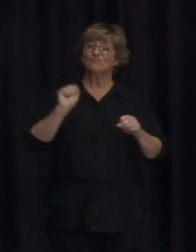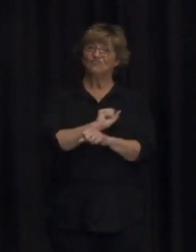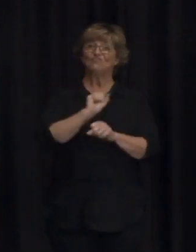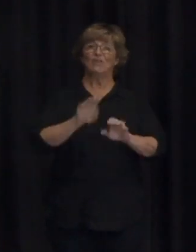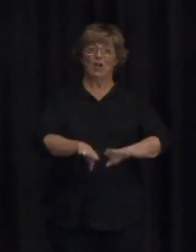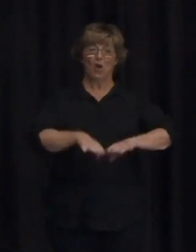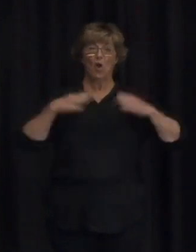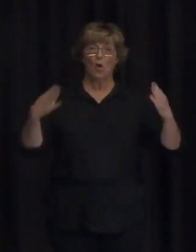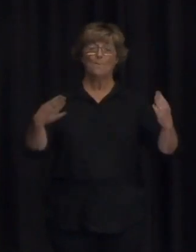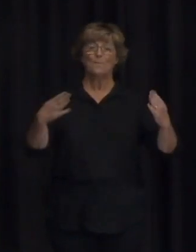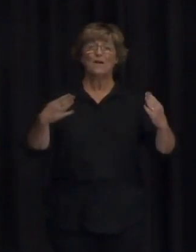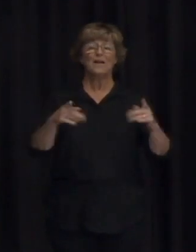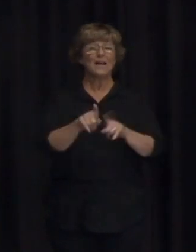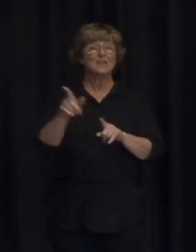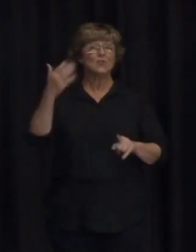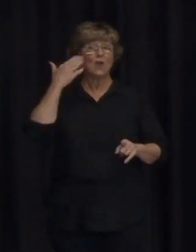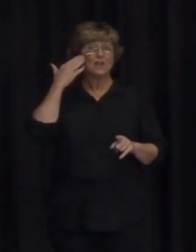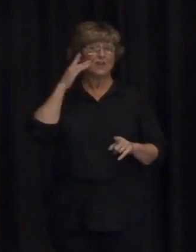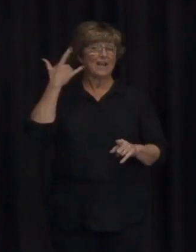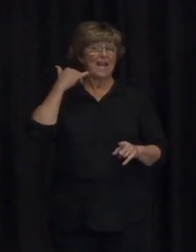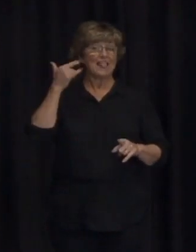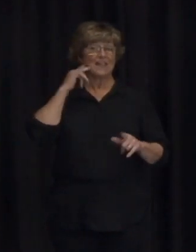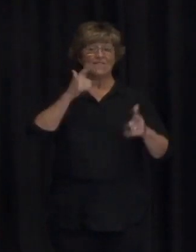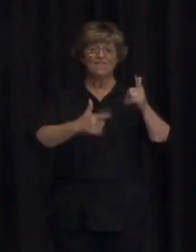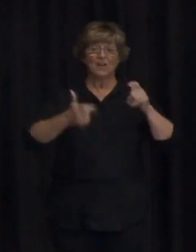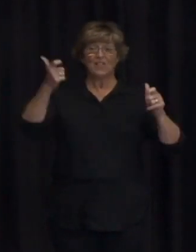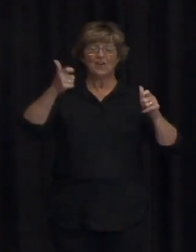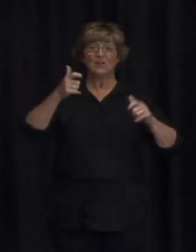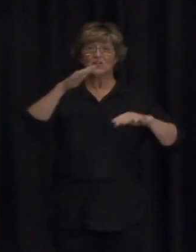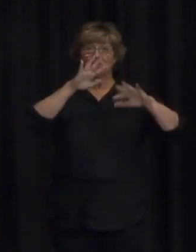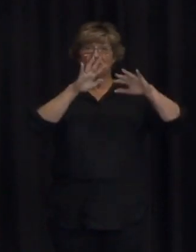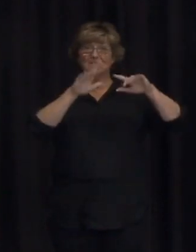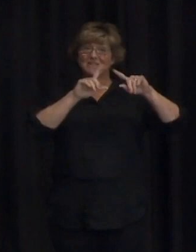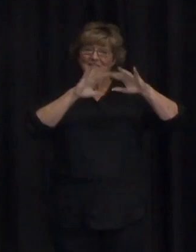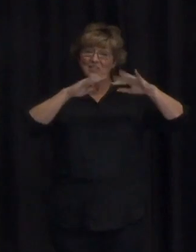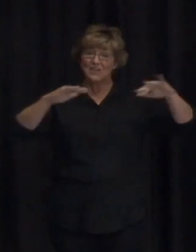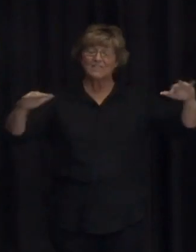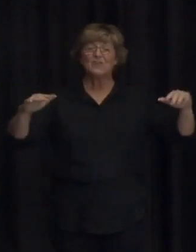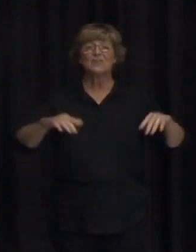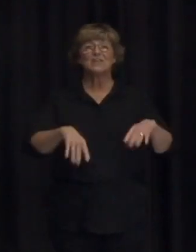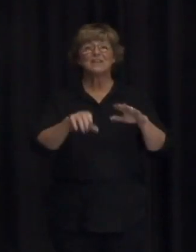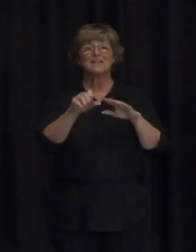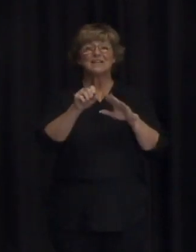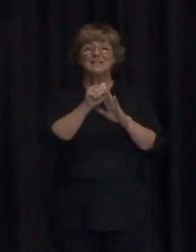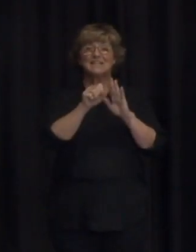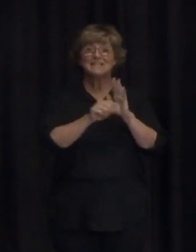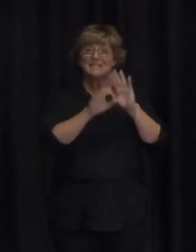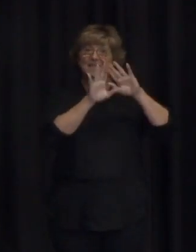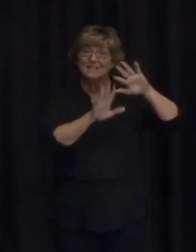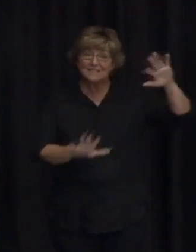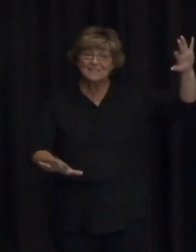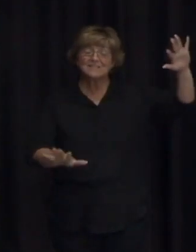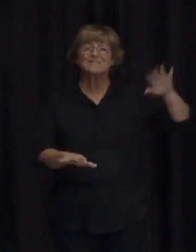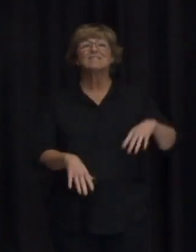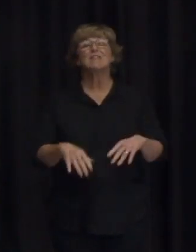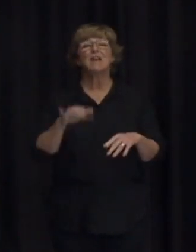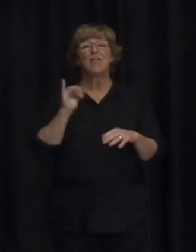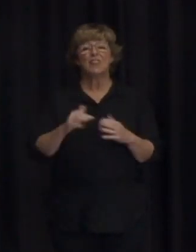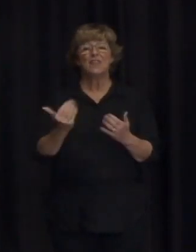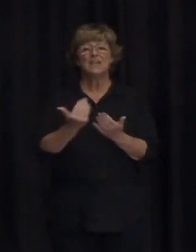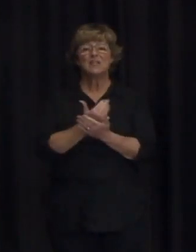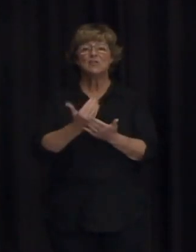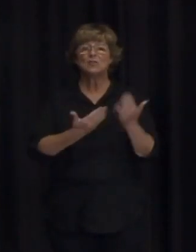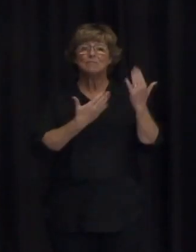plan. As we know, California is a large and diverse state. AB 86 and SB 86 provide important